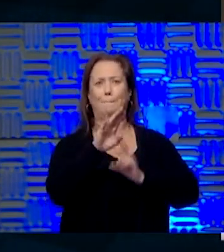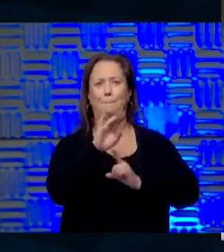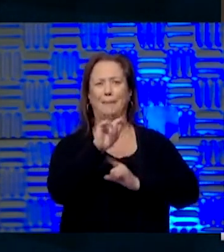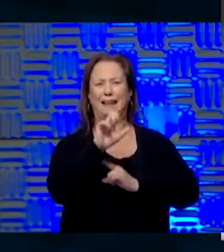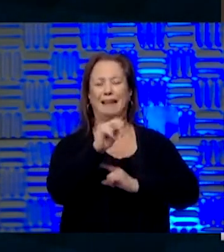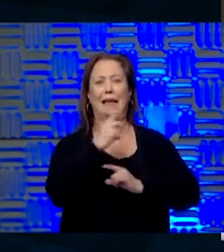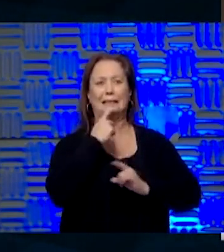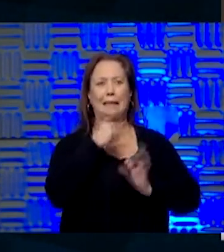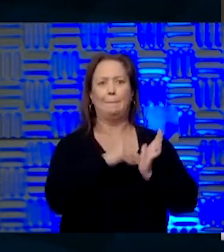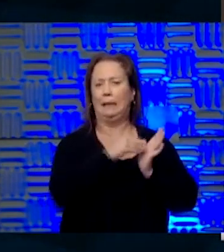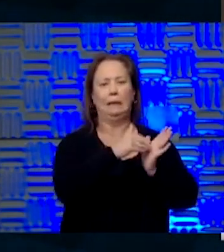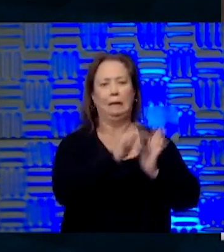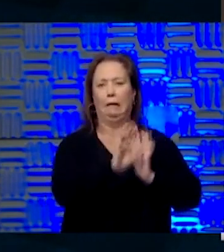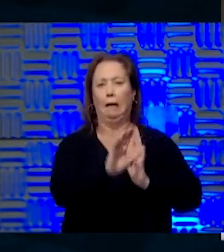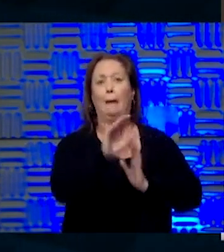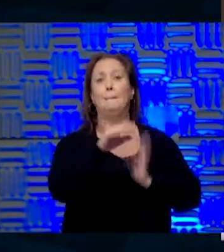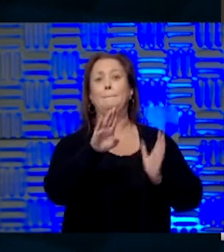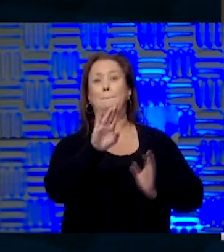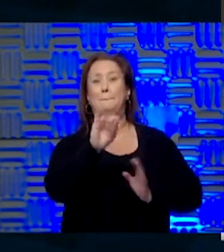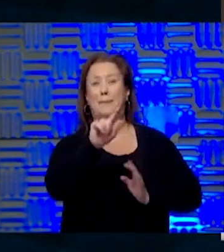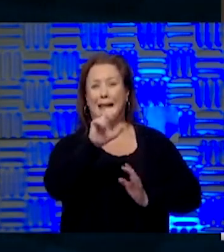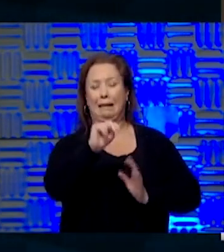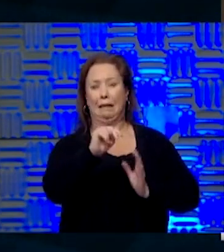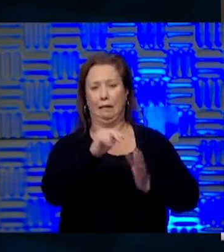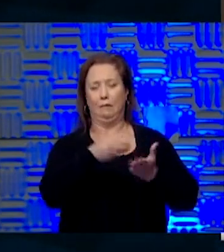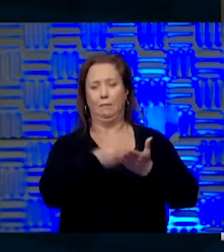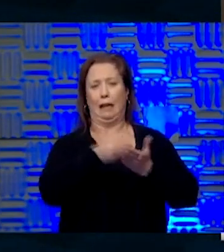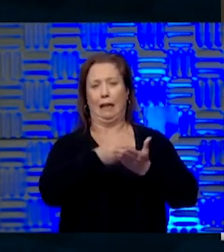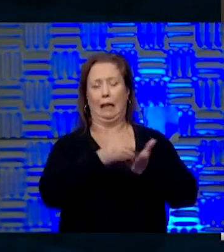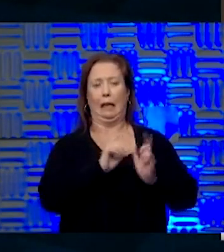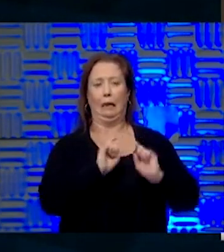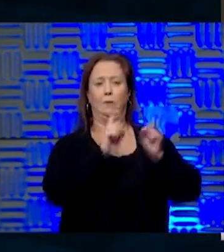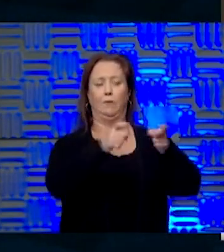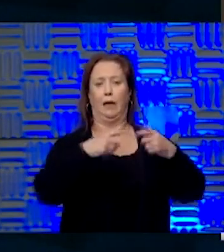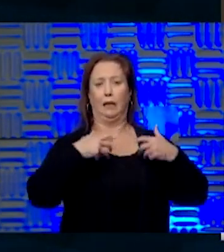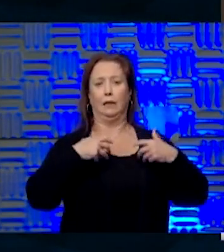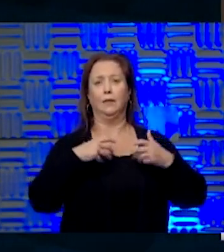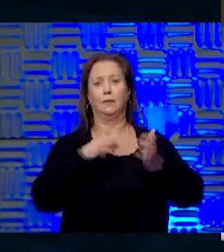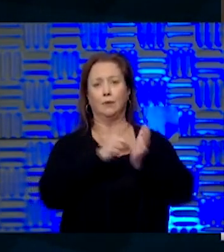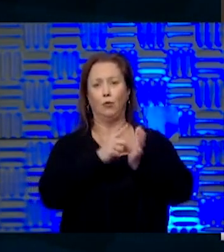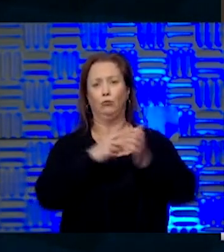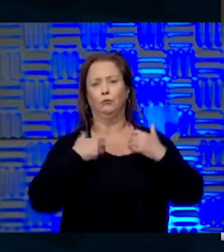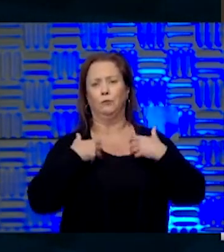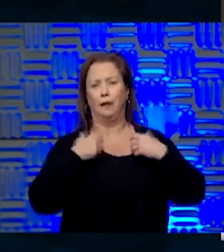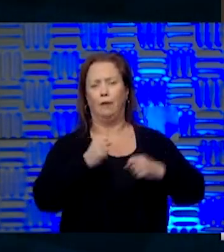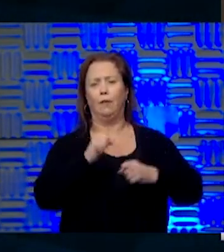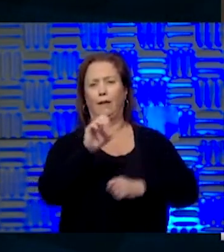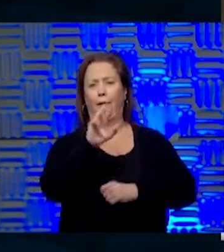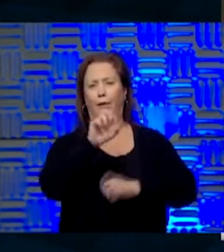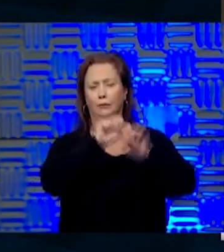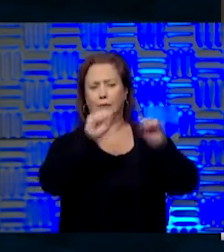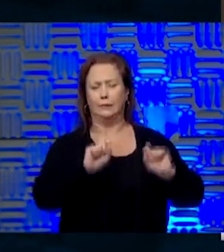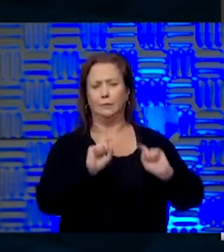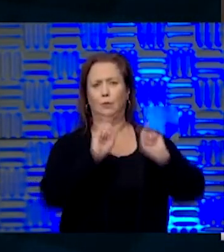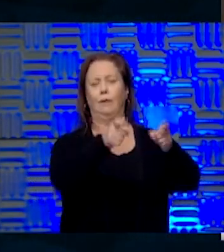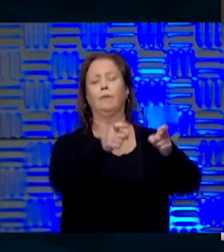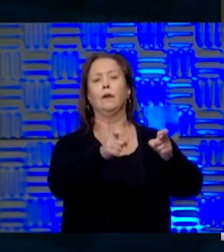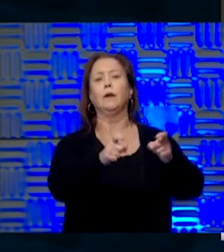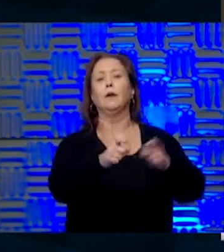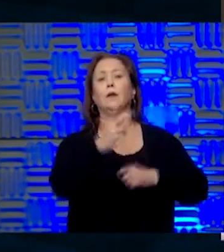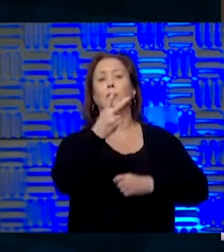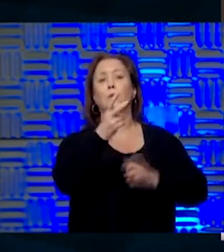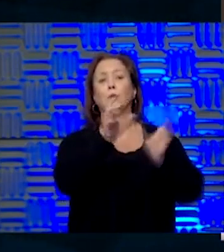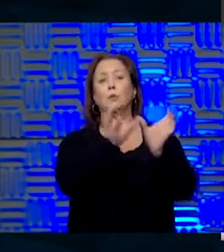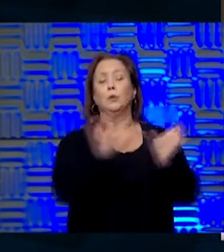a million, but $100 billion to help healthcare providers across the country. We've delivered money in 2